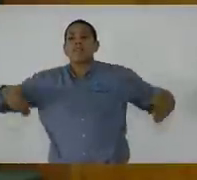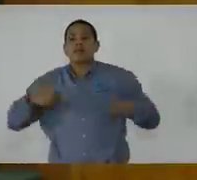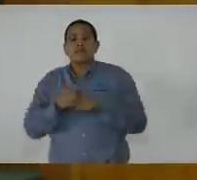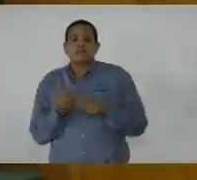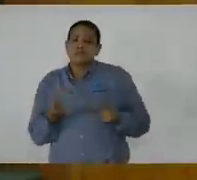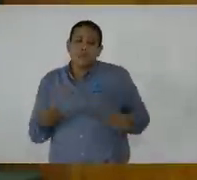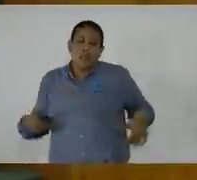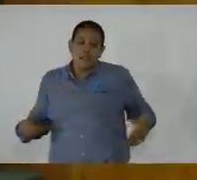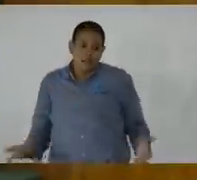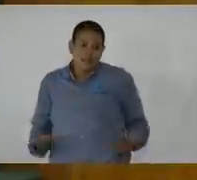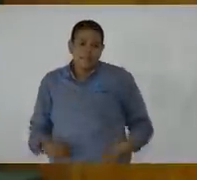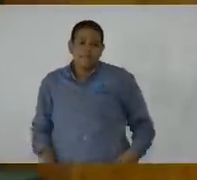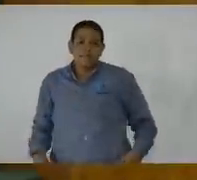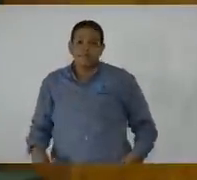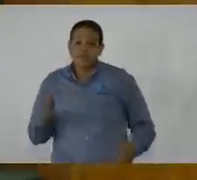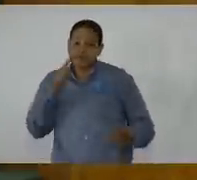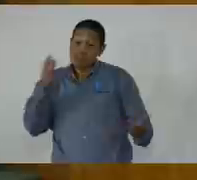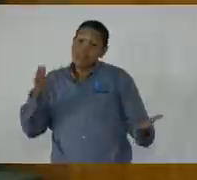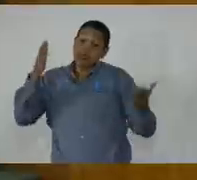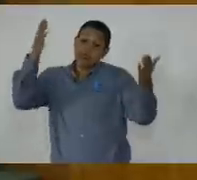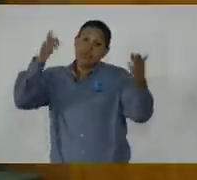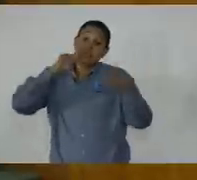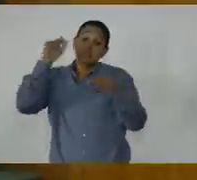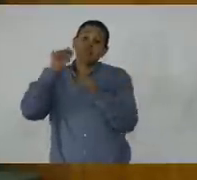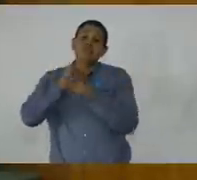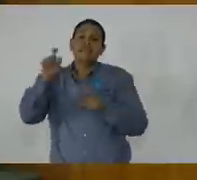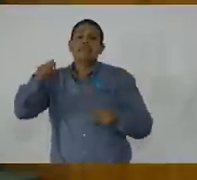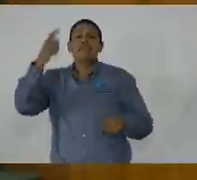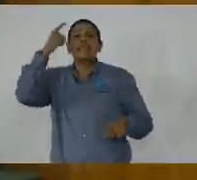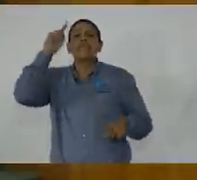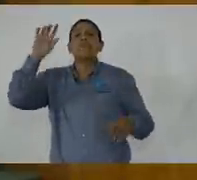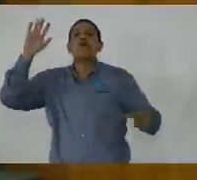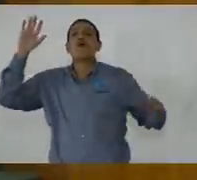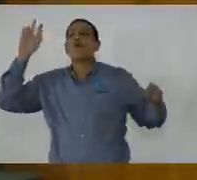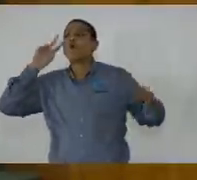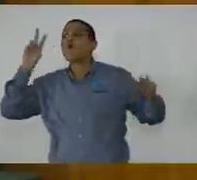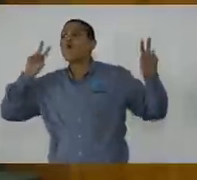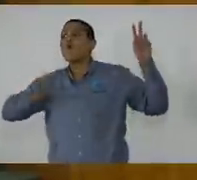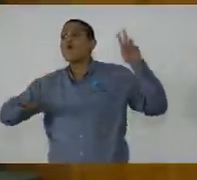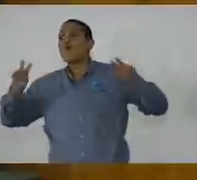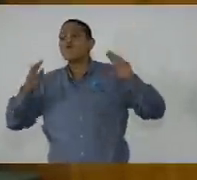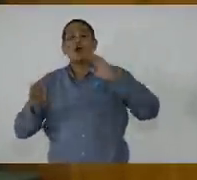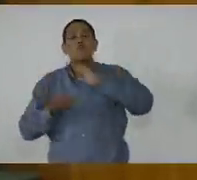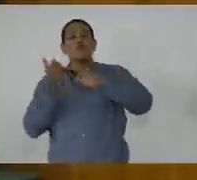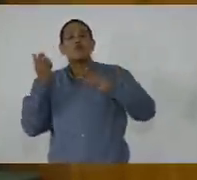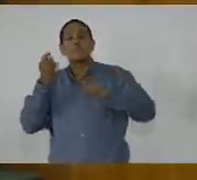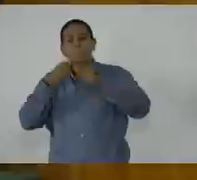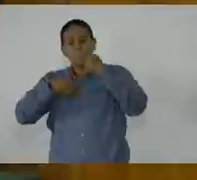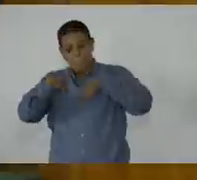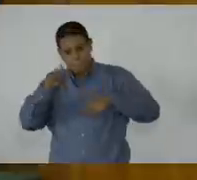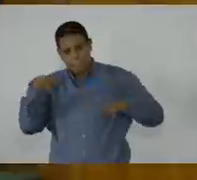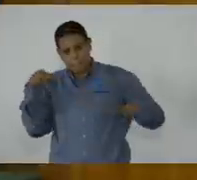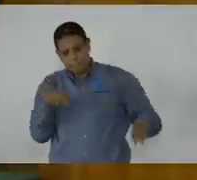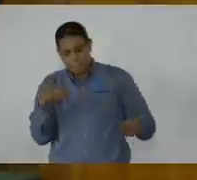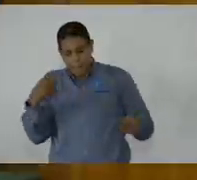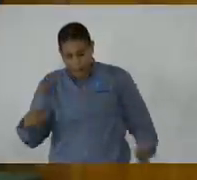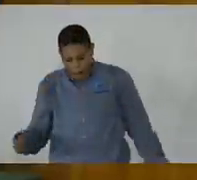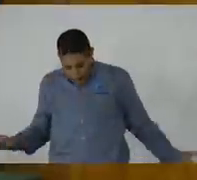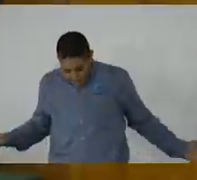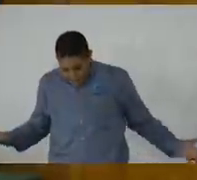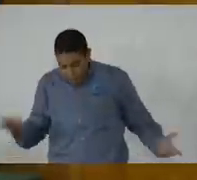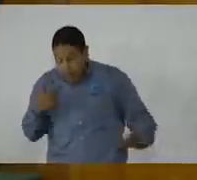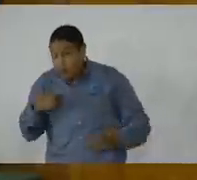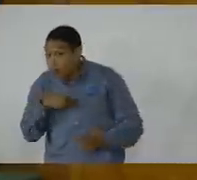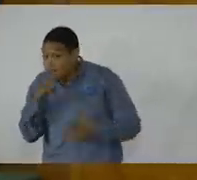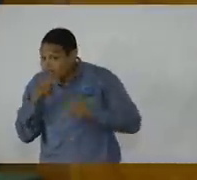so, presenting a need for an overarching repeal and replacement. So as